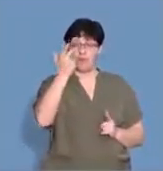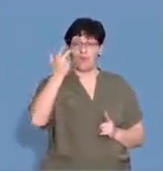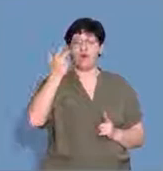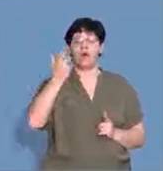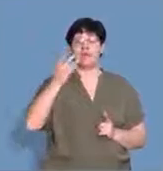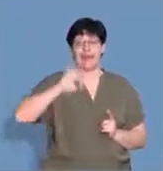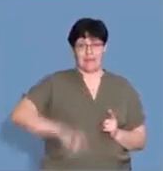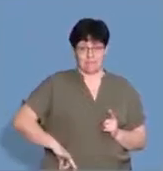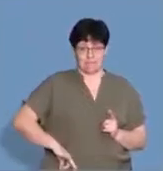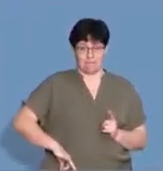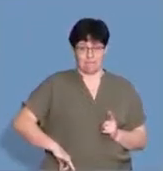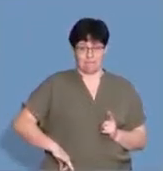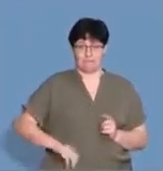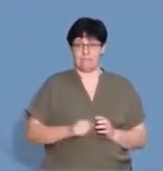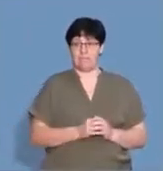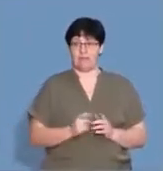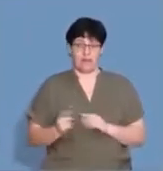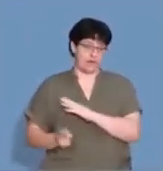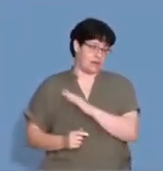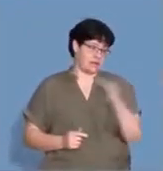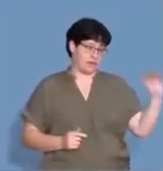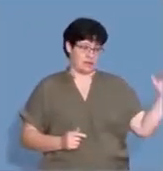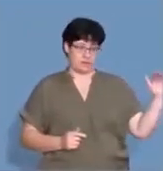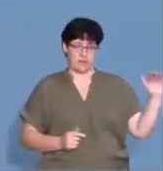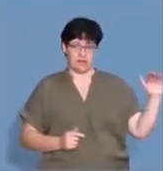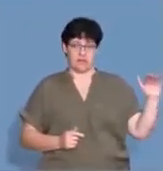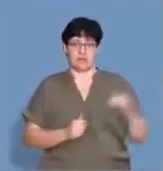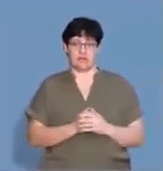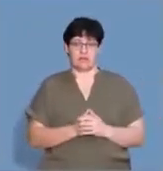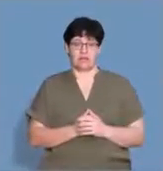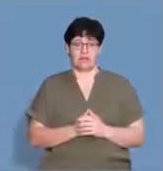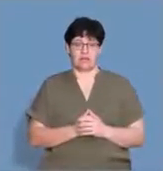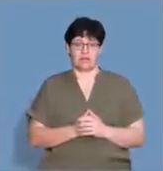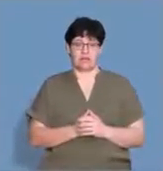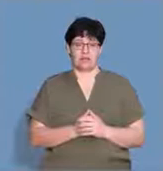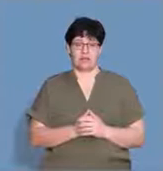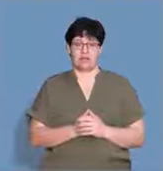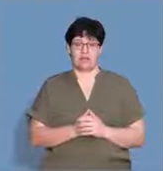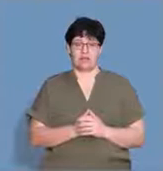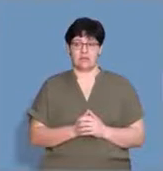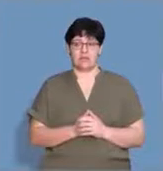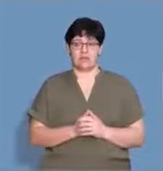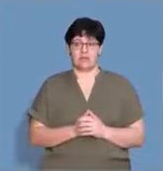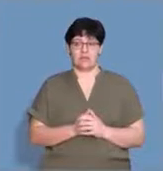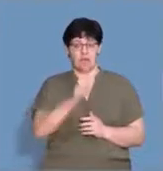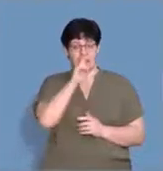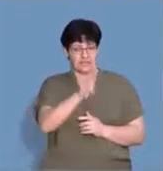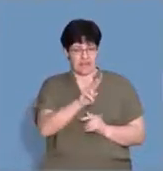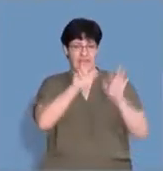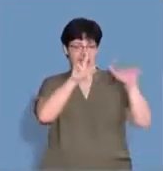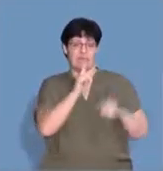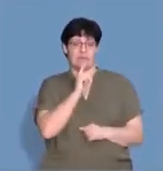the graph, remember it's the income graph, and then I'm going to go across, missing a line somewhere there, and I see